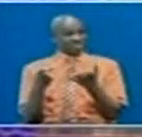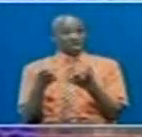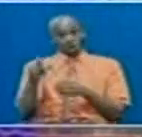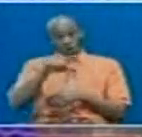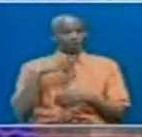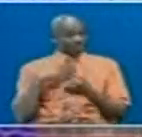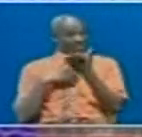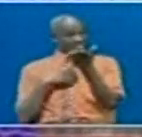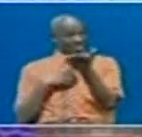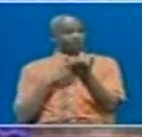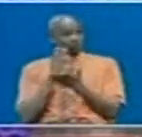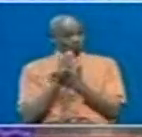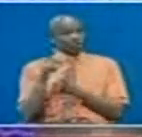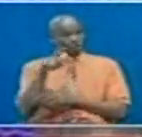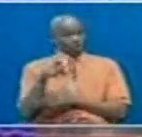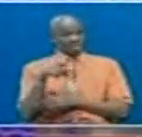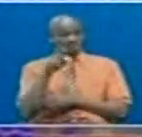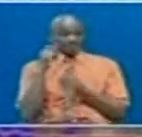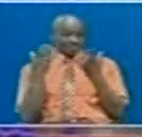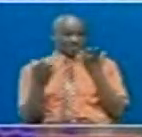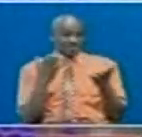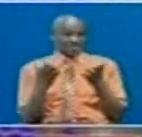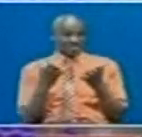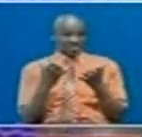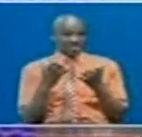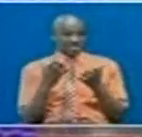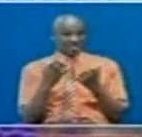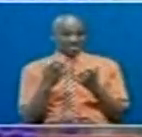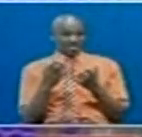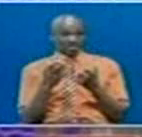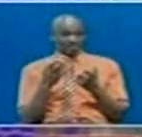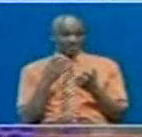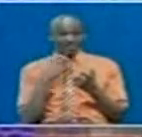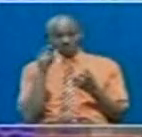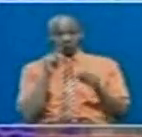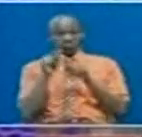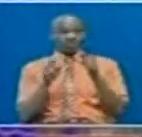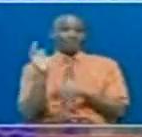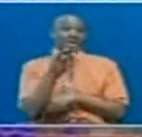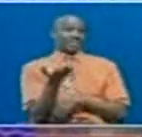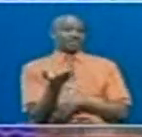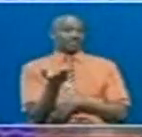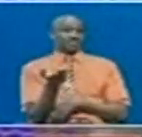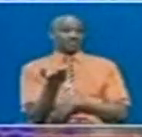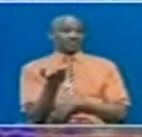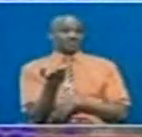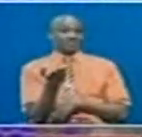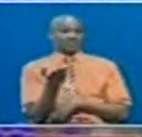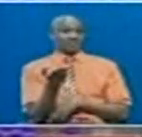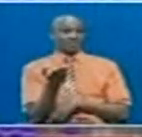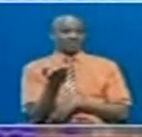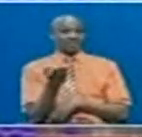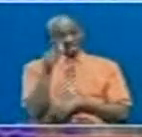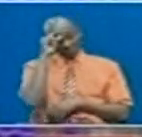people. Mm-hmm. And they could mount reprisal against the county